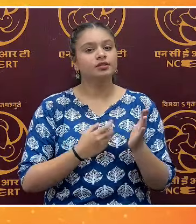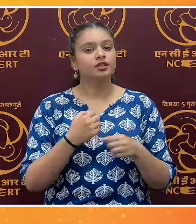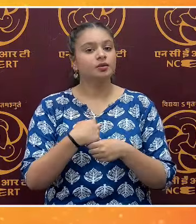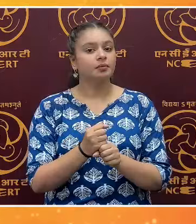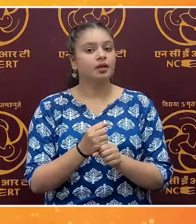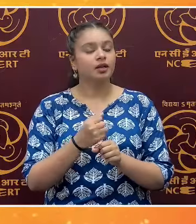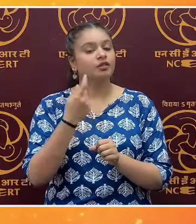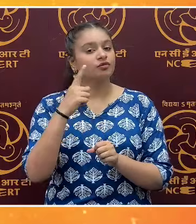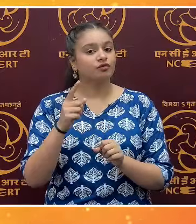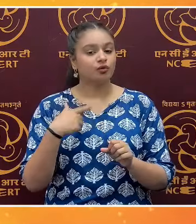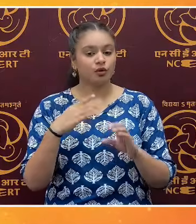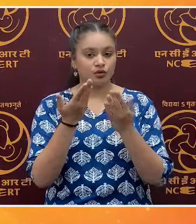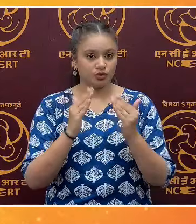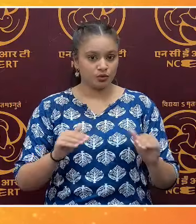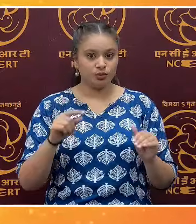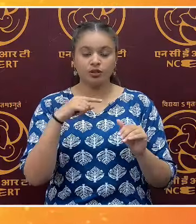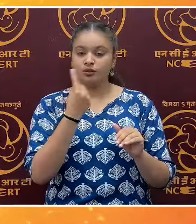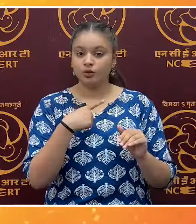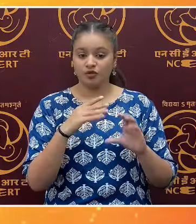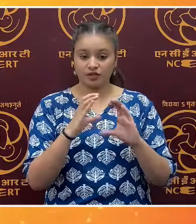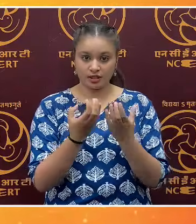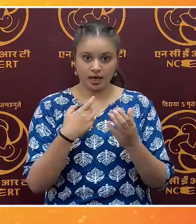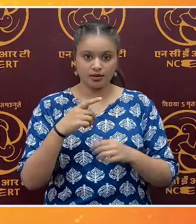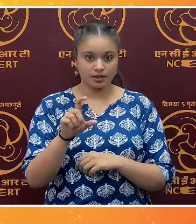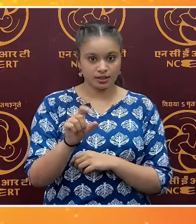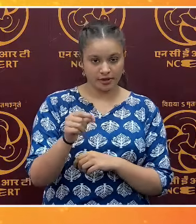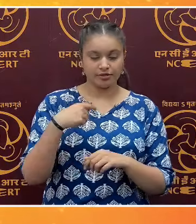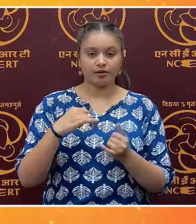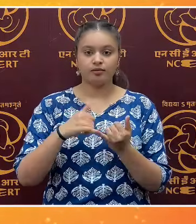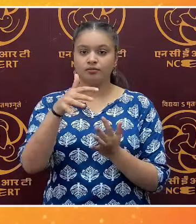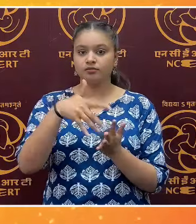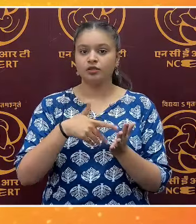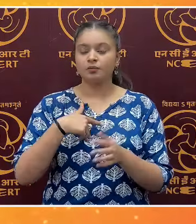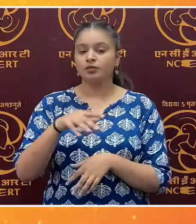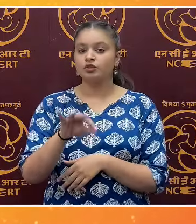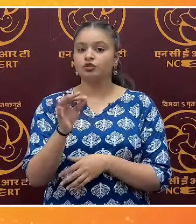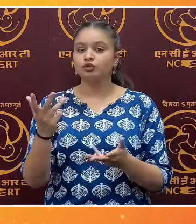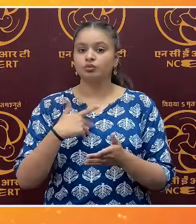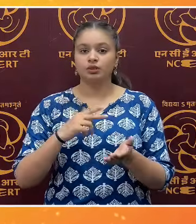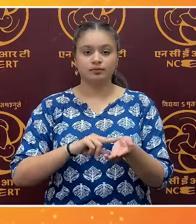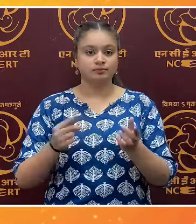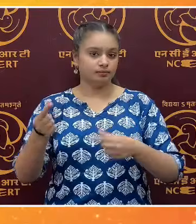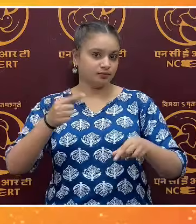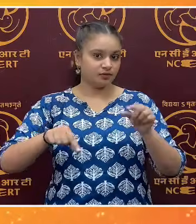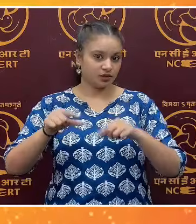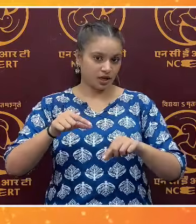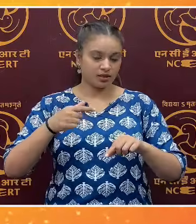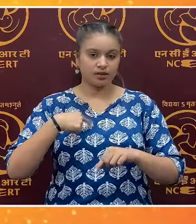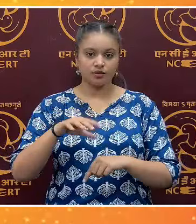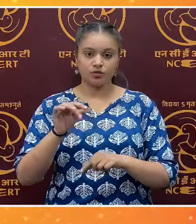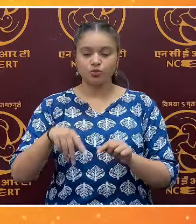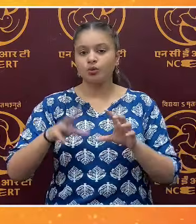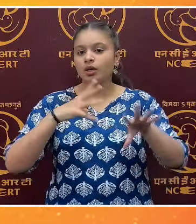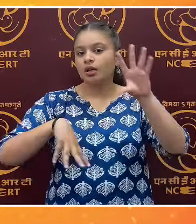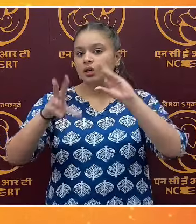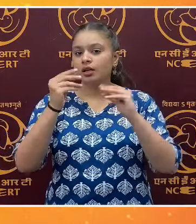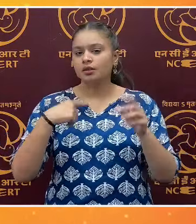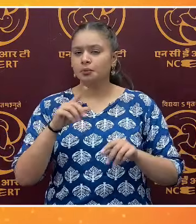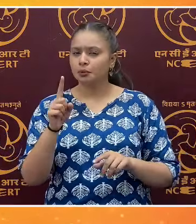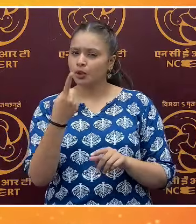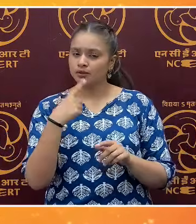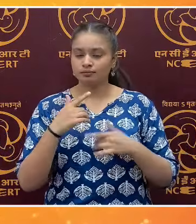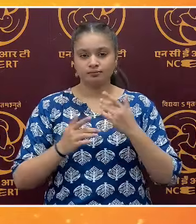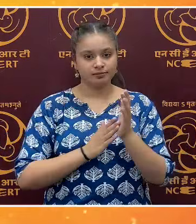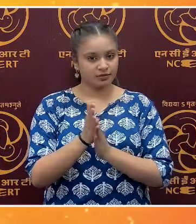specially meant for our students of grade 10 where the subject that we are taking up is science. We are going to learn about one interesting